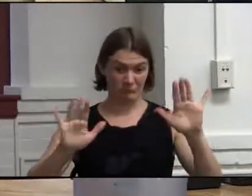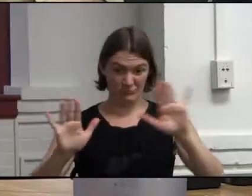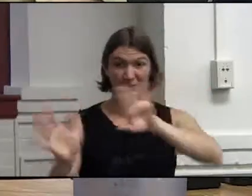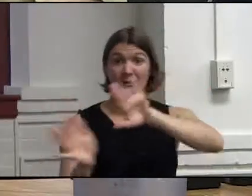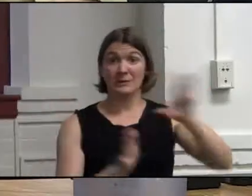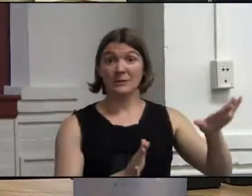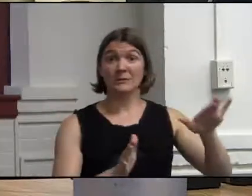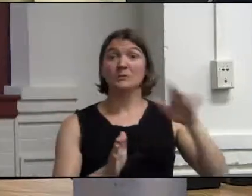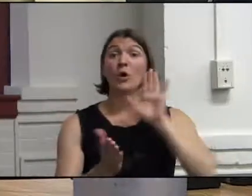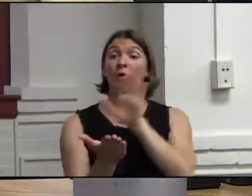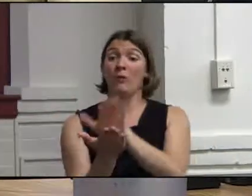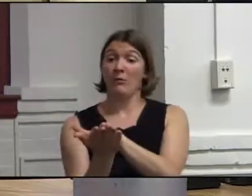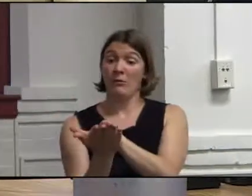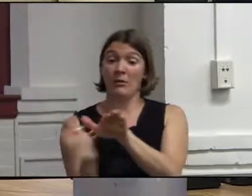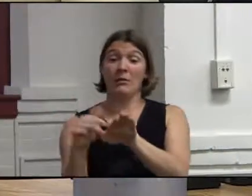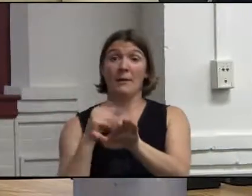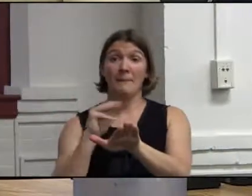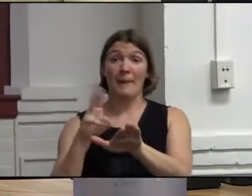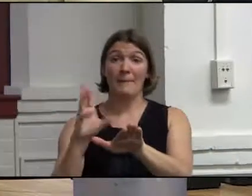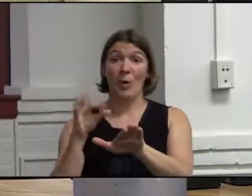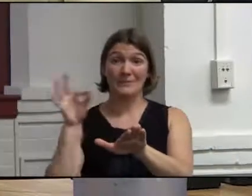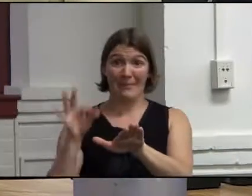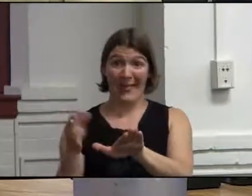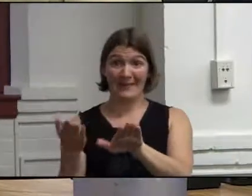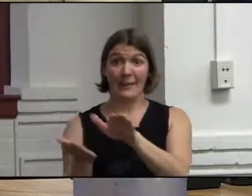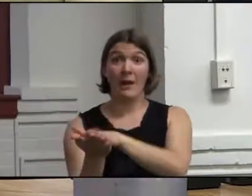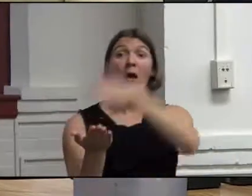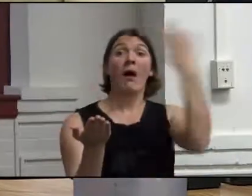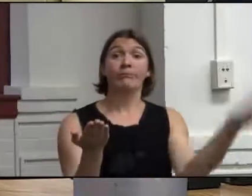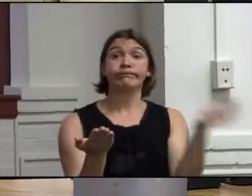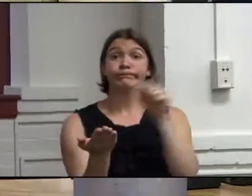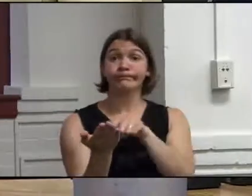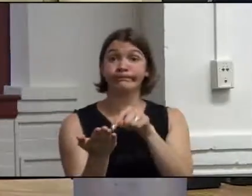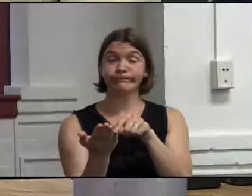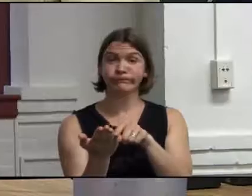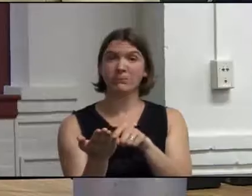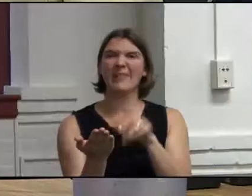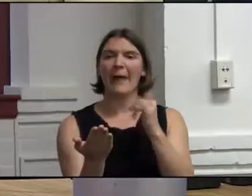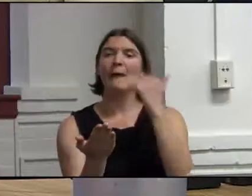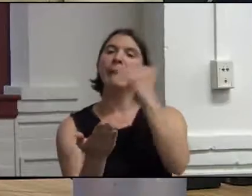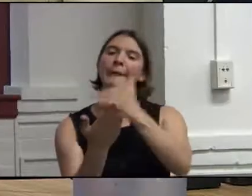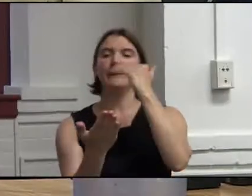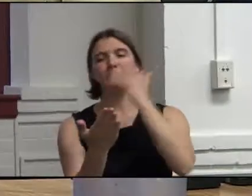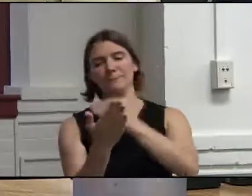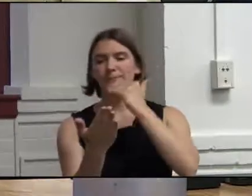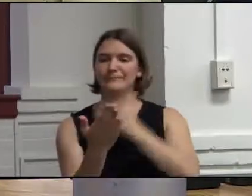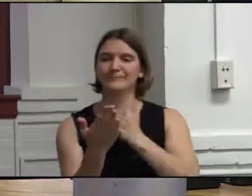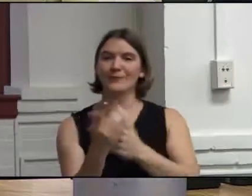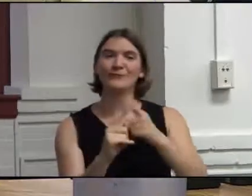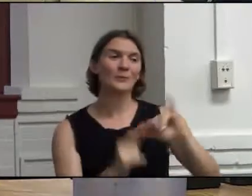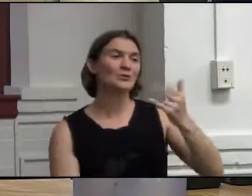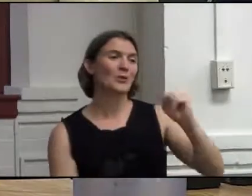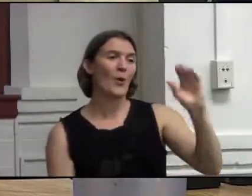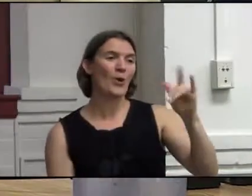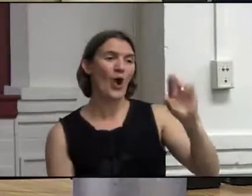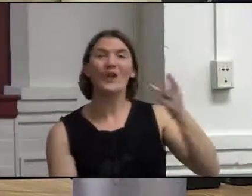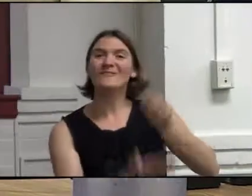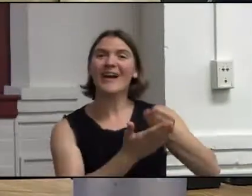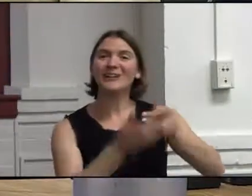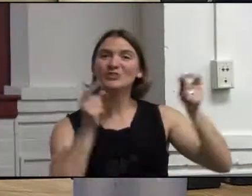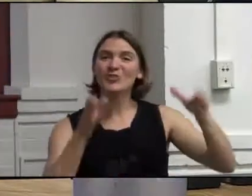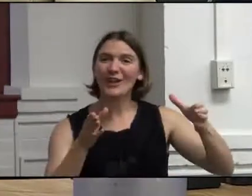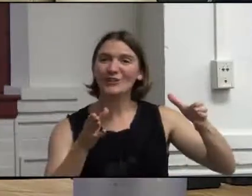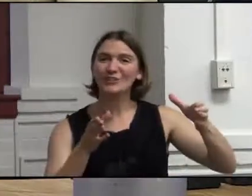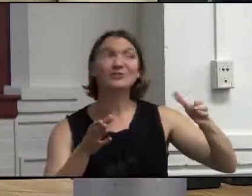what's attached to my memorandum is the information that the board is used to seeing each year from John O'Connor, our finance director